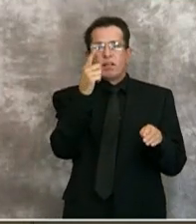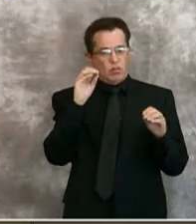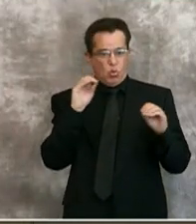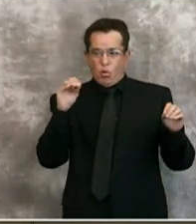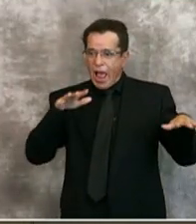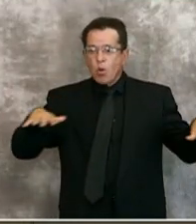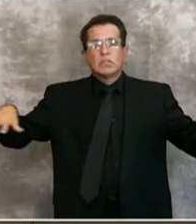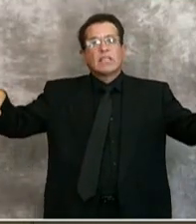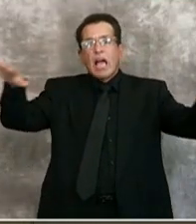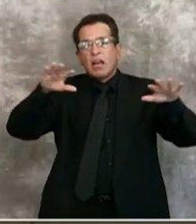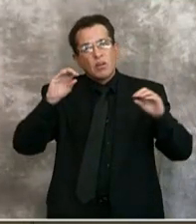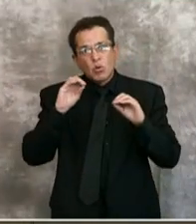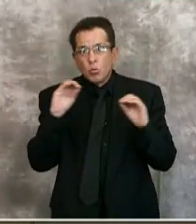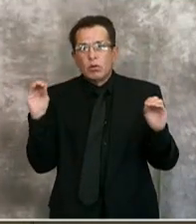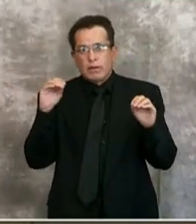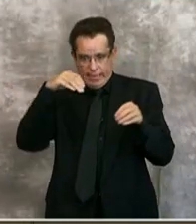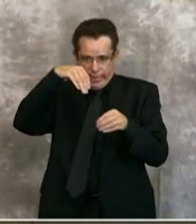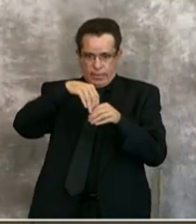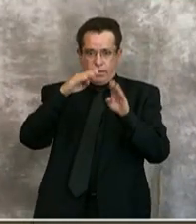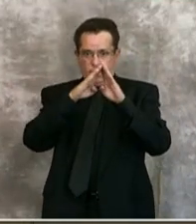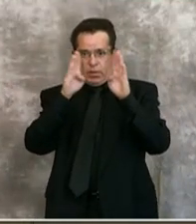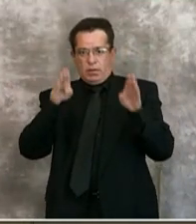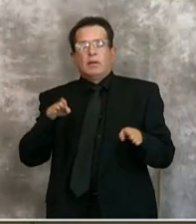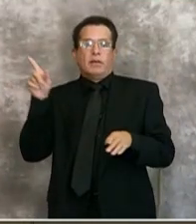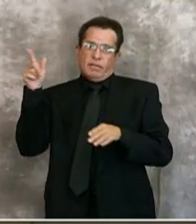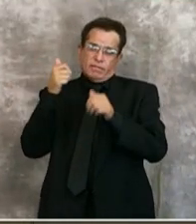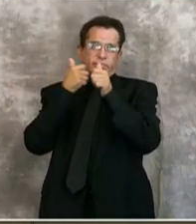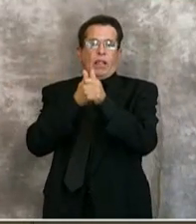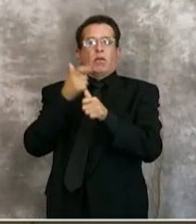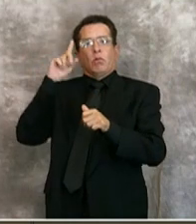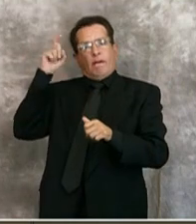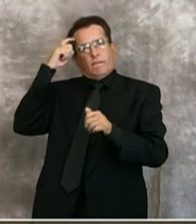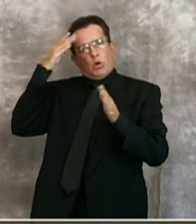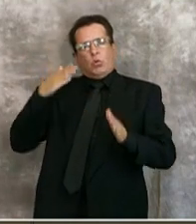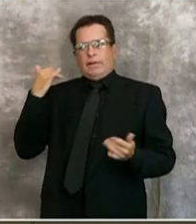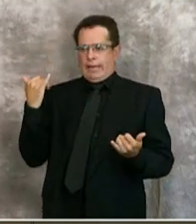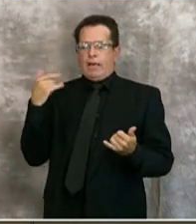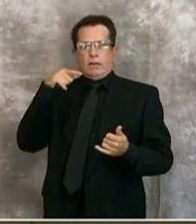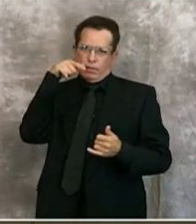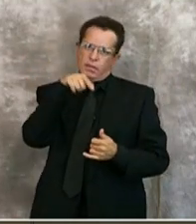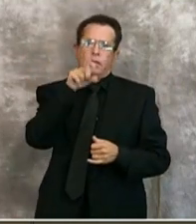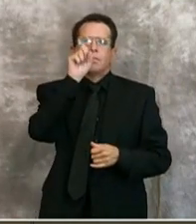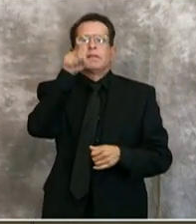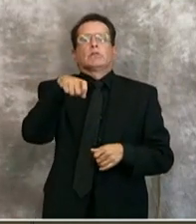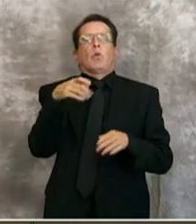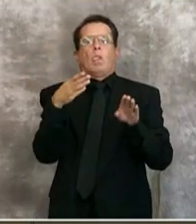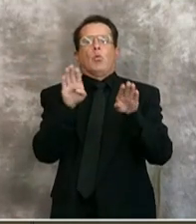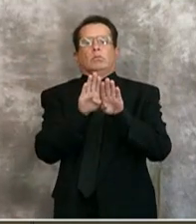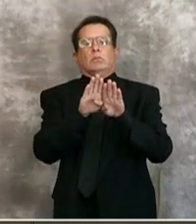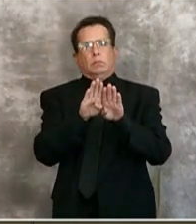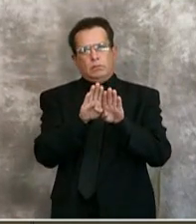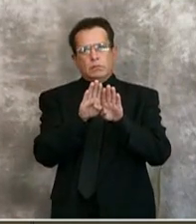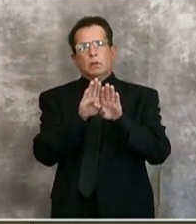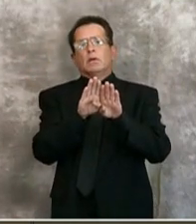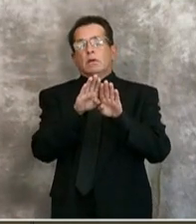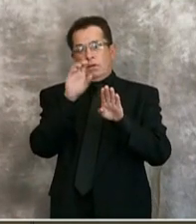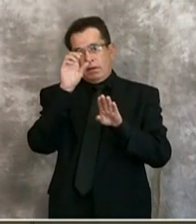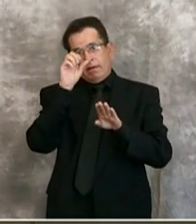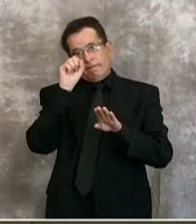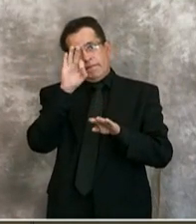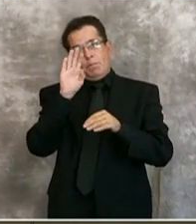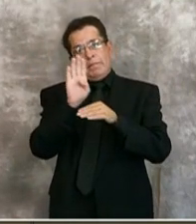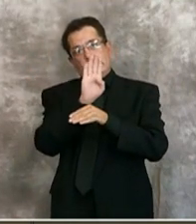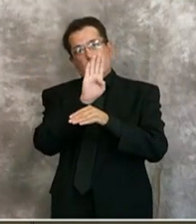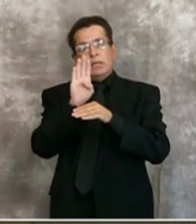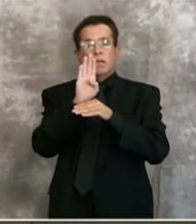if it is in the list that was provided by the governor today, then that particular business would need to be closed. On the other hand, if it is a